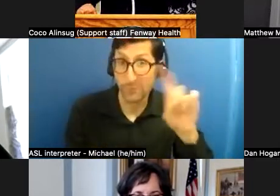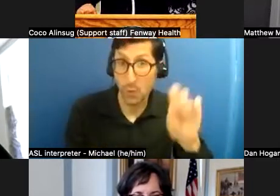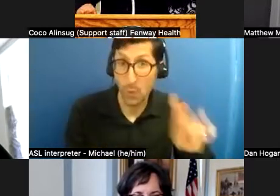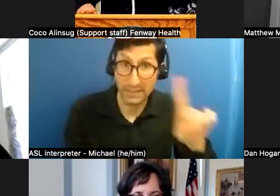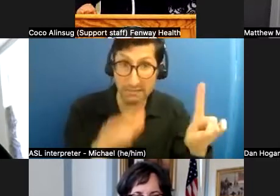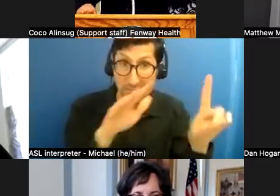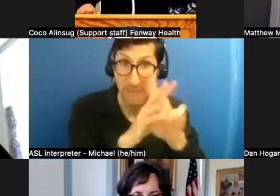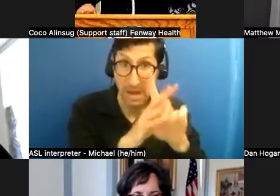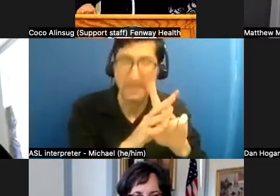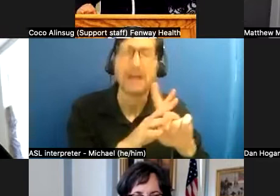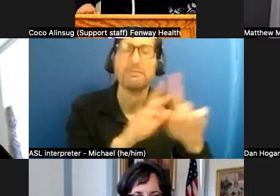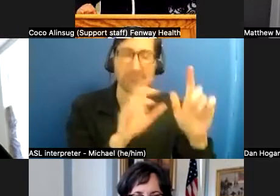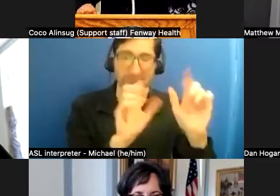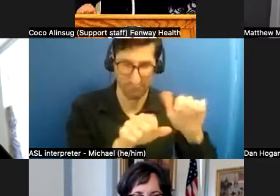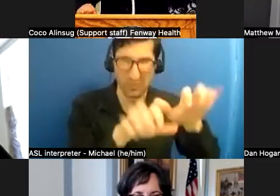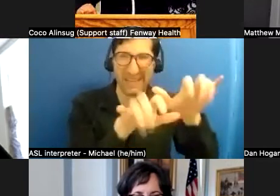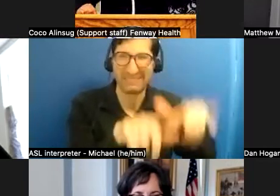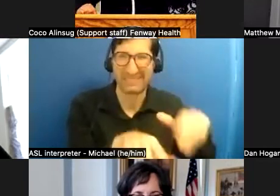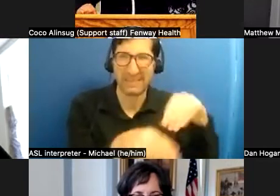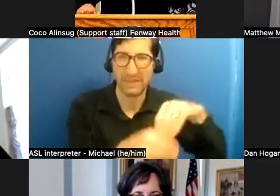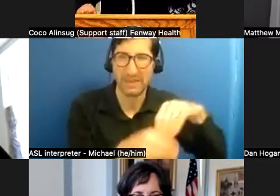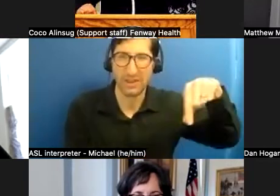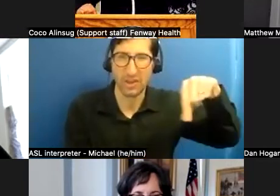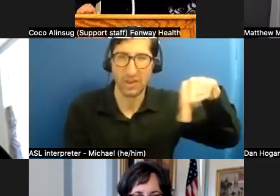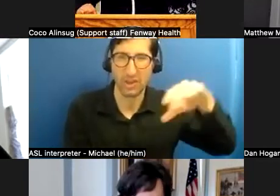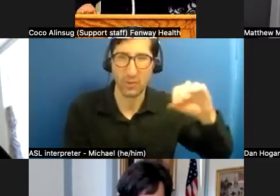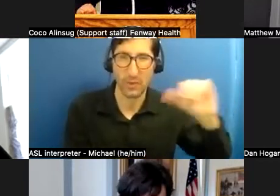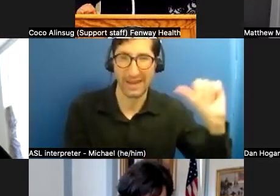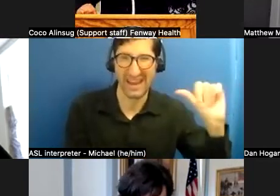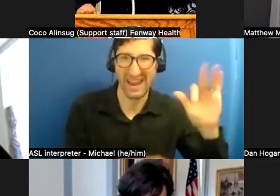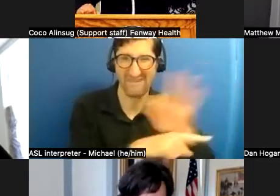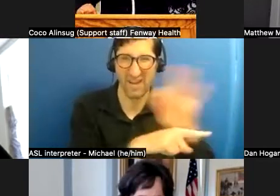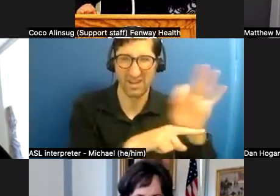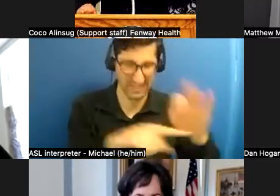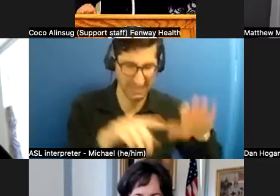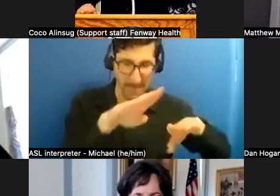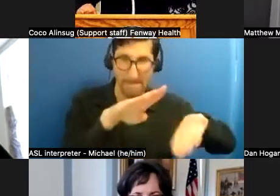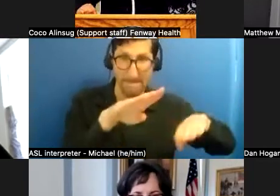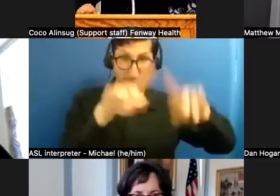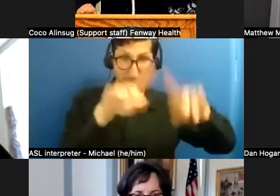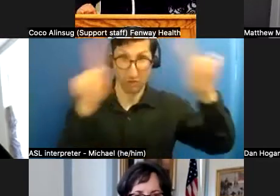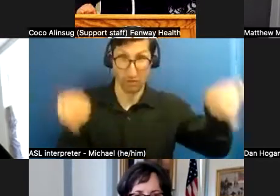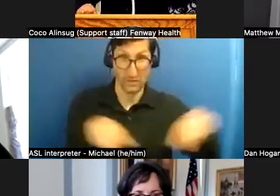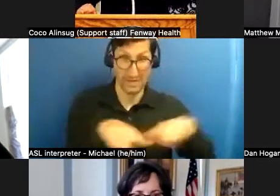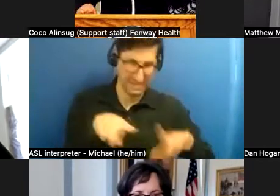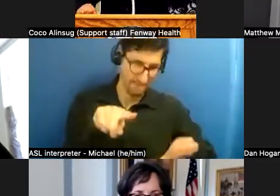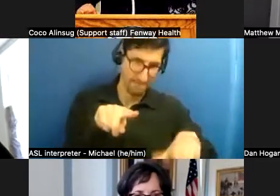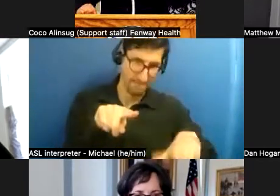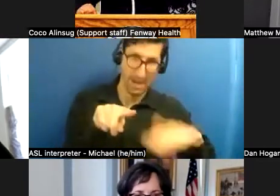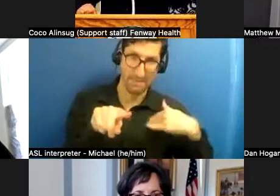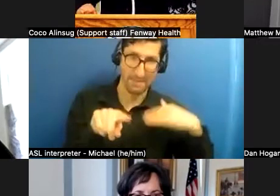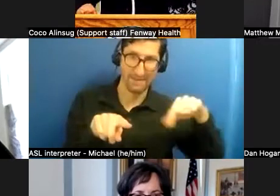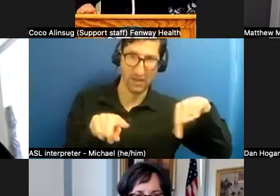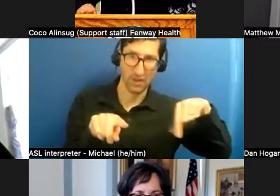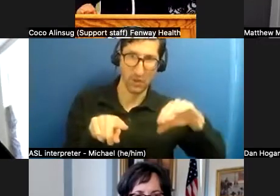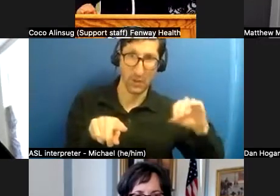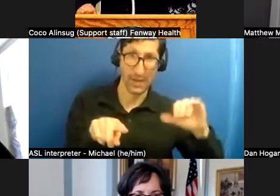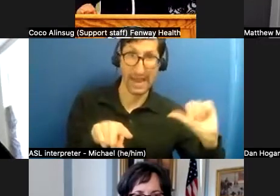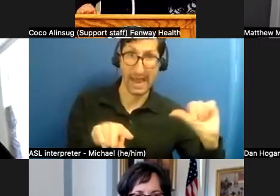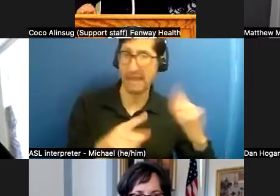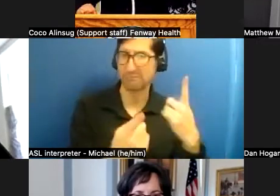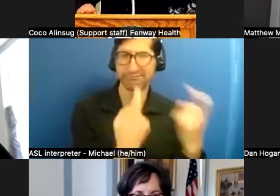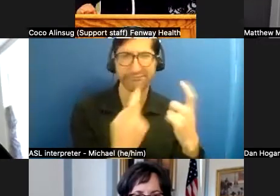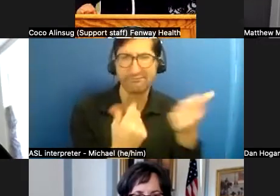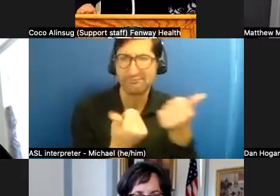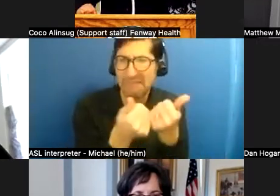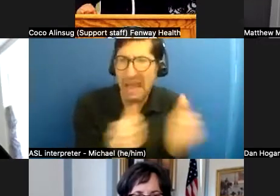submit it via the Q&A function at the bottom of your screen. I do want to note that all questions are welcome, and I want to invite you and